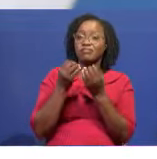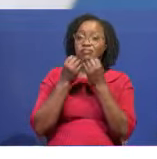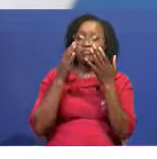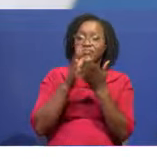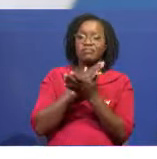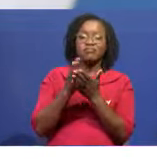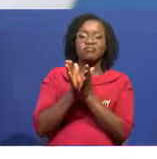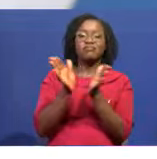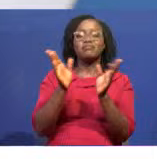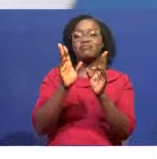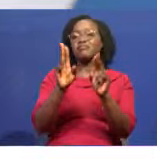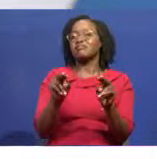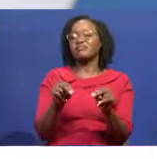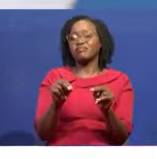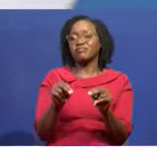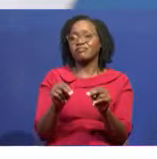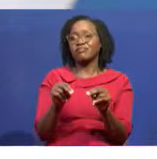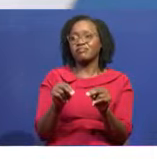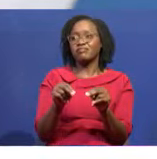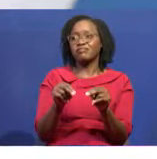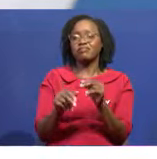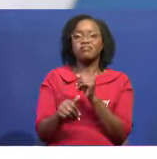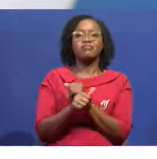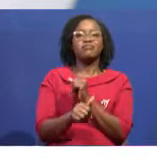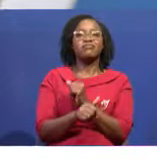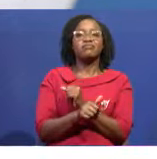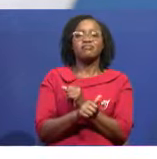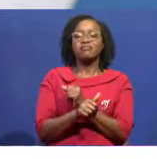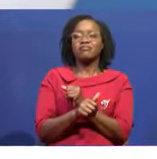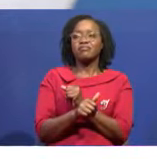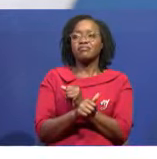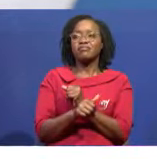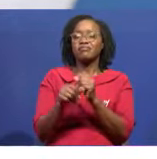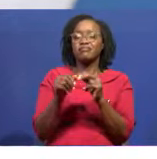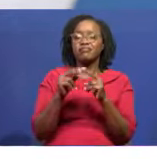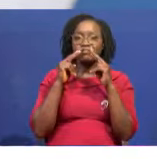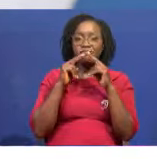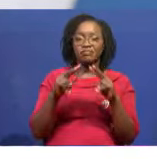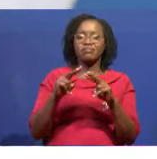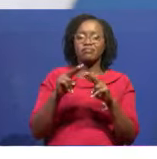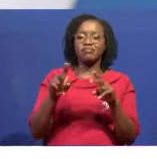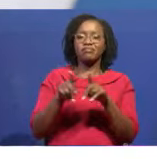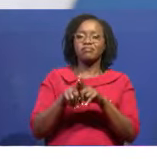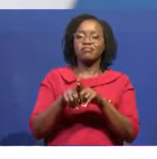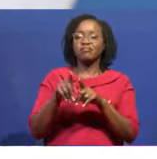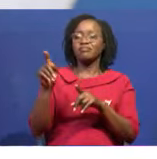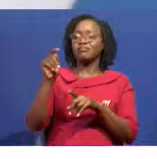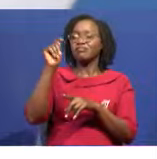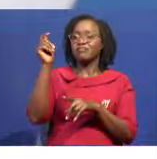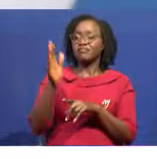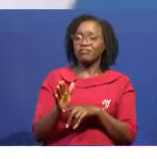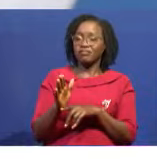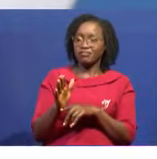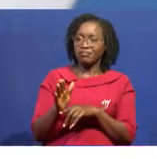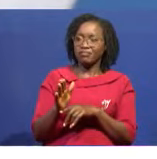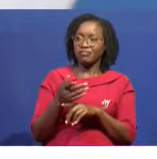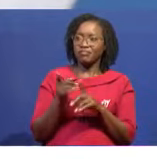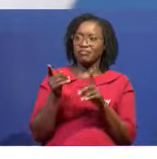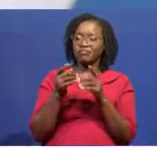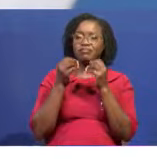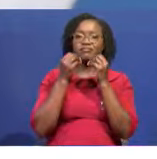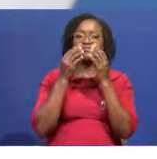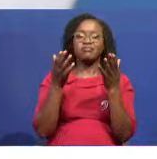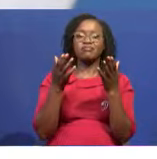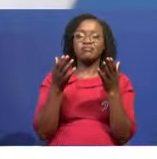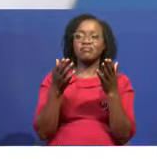information to the public because it will pose a threat to our stability as a Kenyan people. But there's